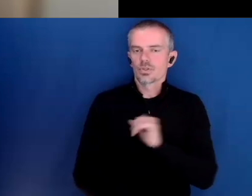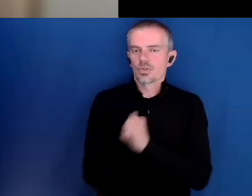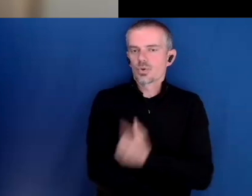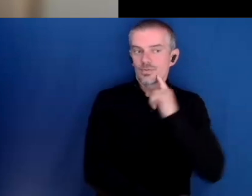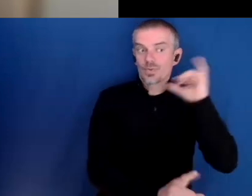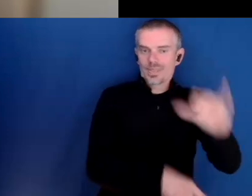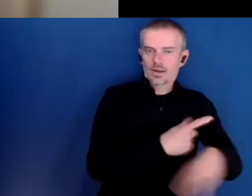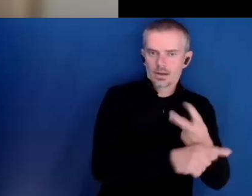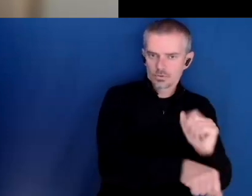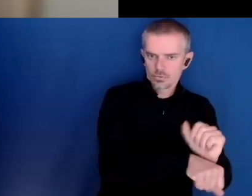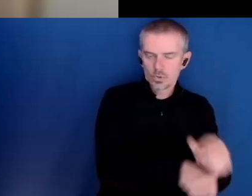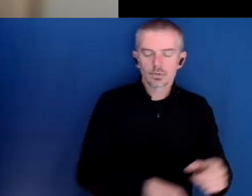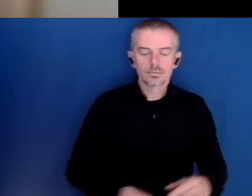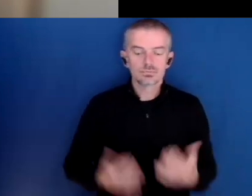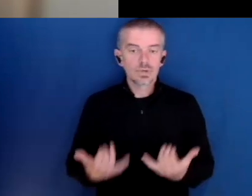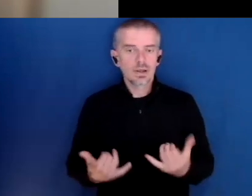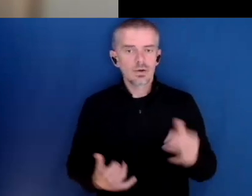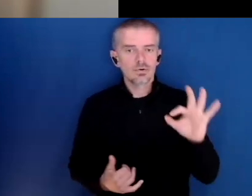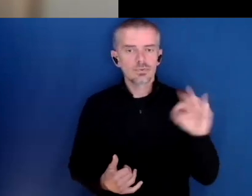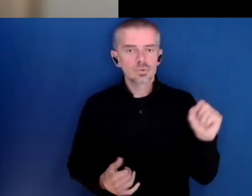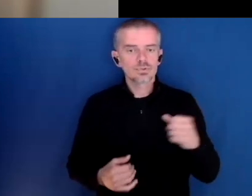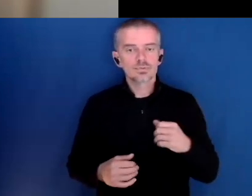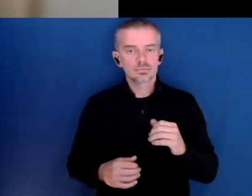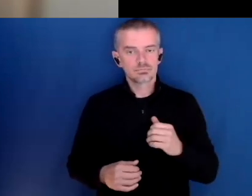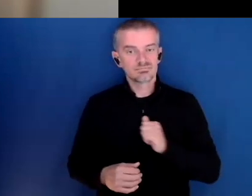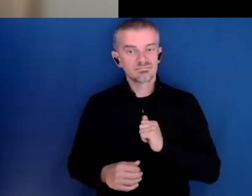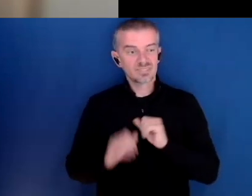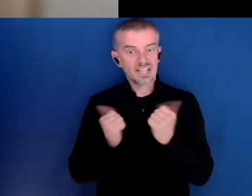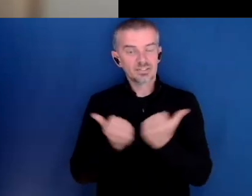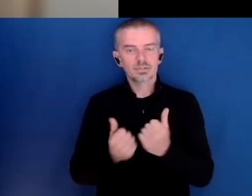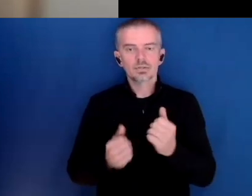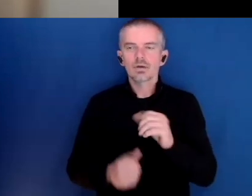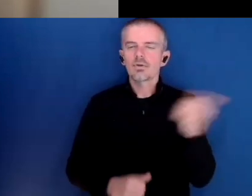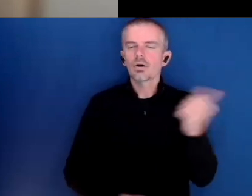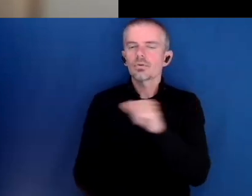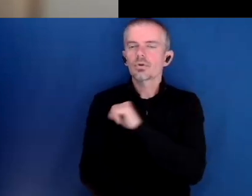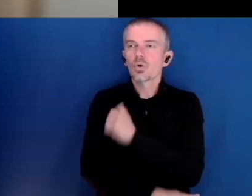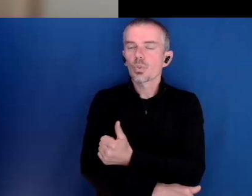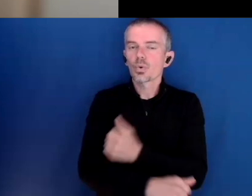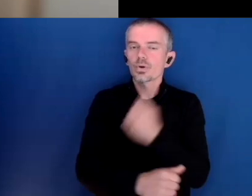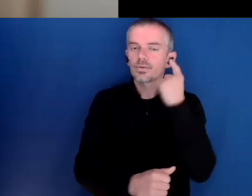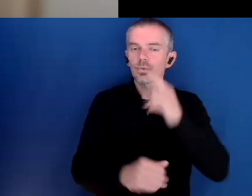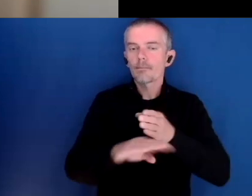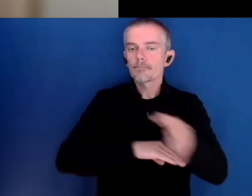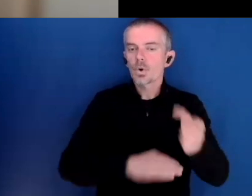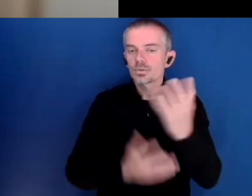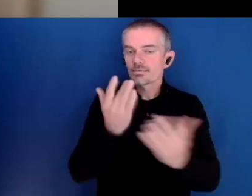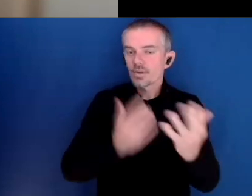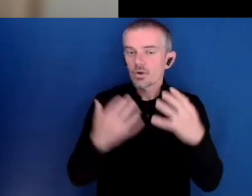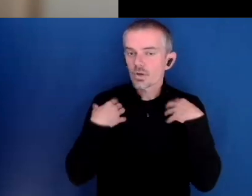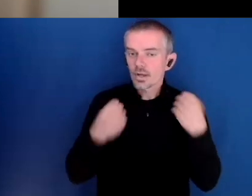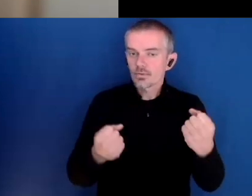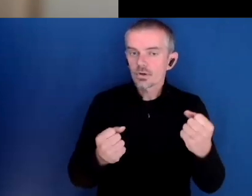currently have, as an agency, an authority that authorizes post-wildfire recovery that has also